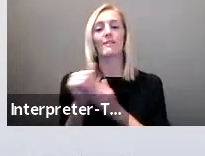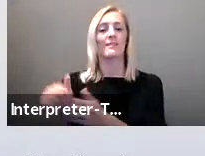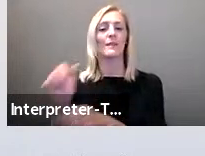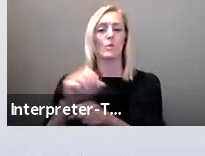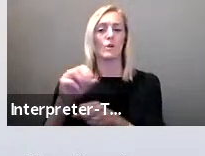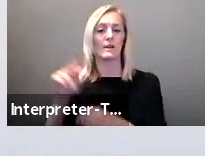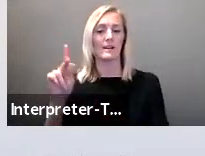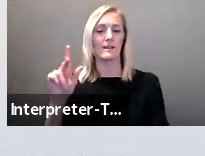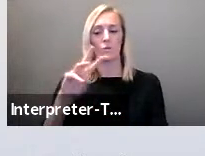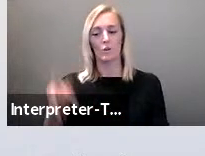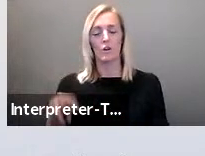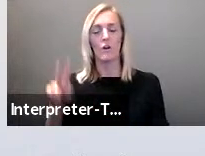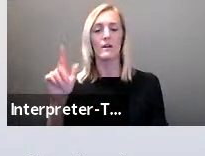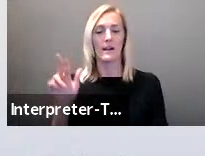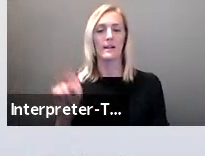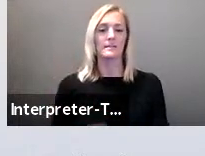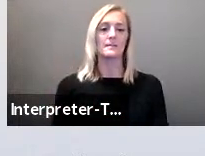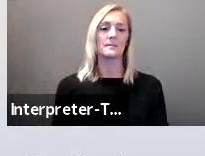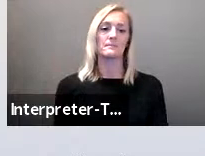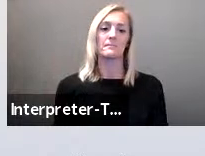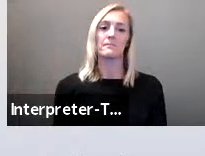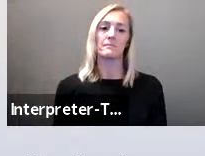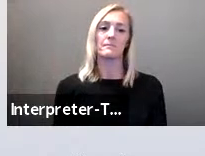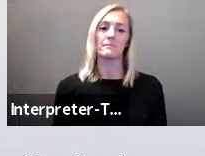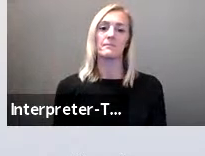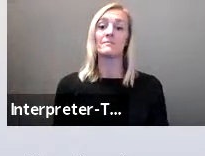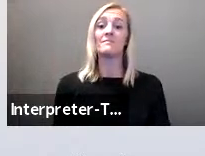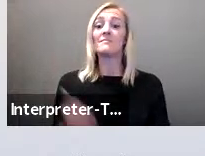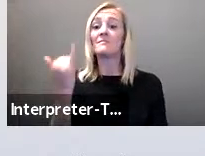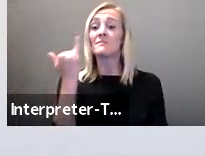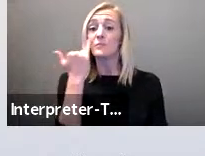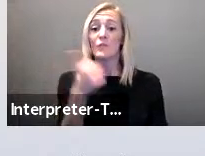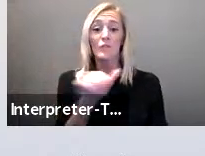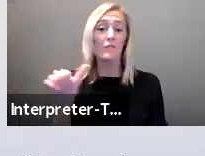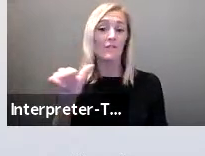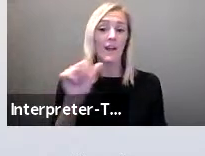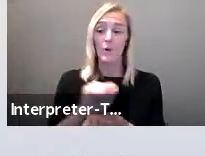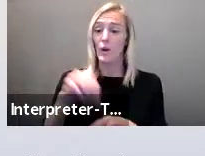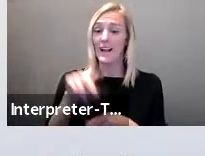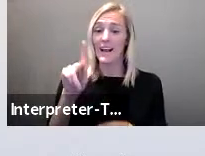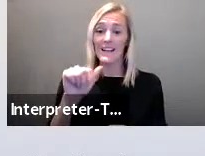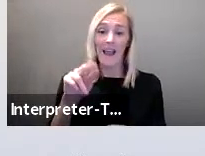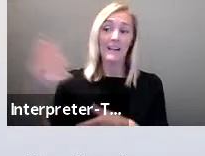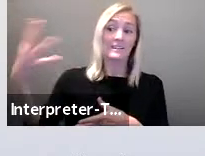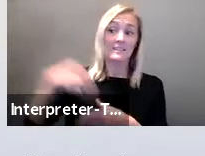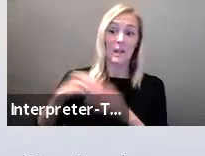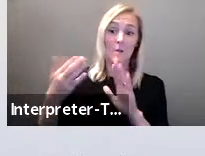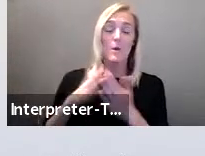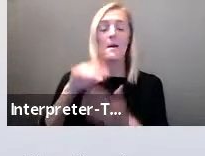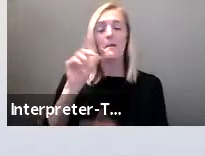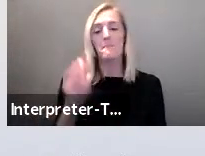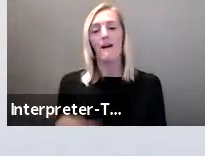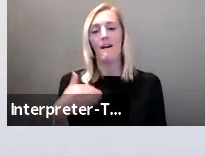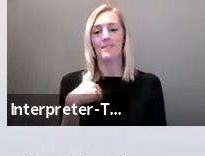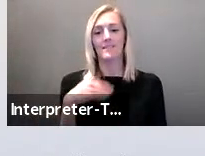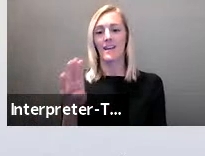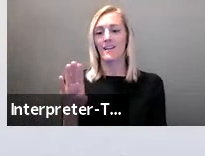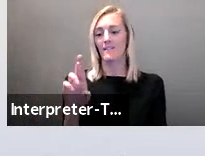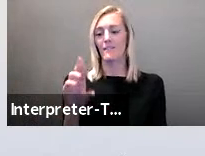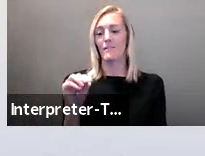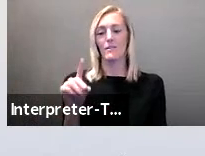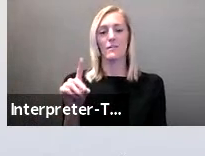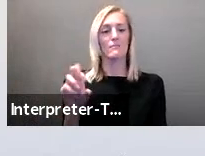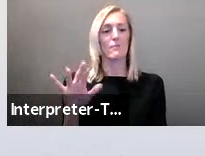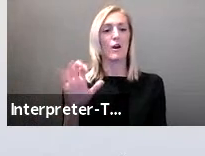then, of course, if you're going to do any work in Kansas and engage the community, you must have Broderick Crawford at the table. So we